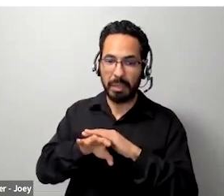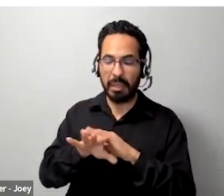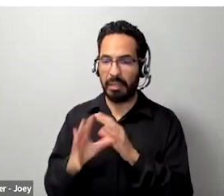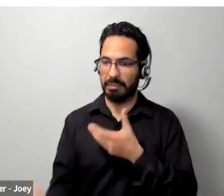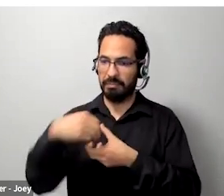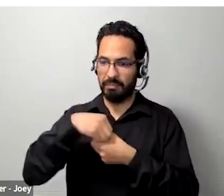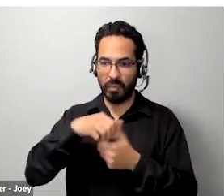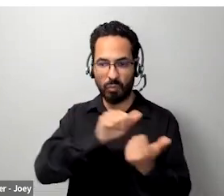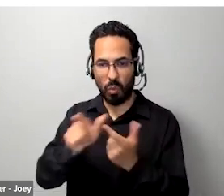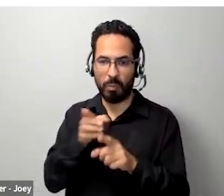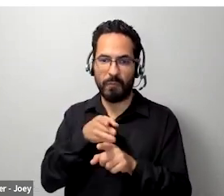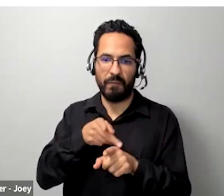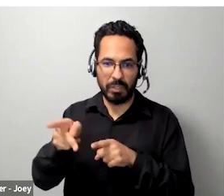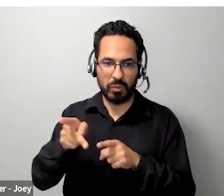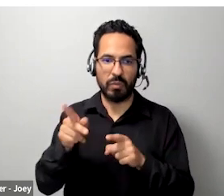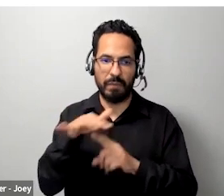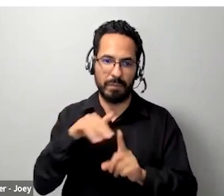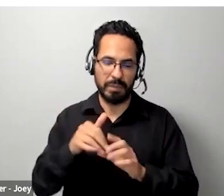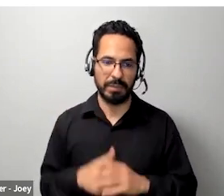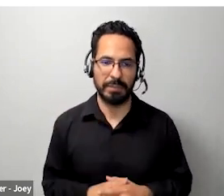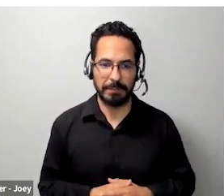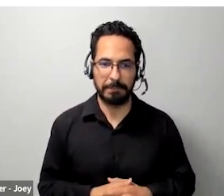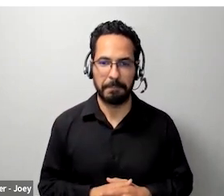all professional environments.